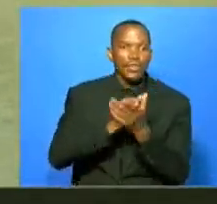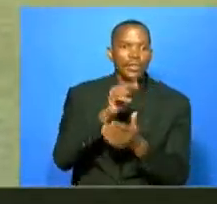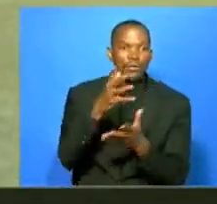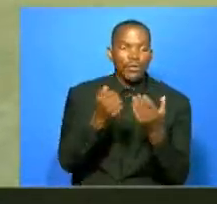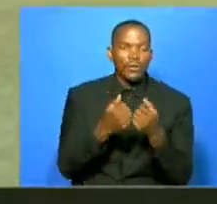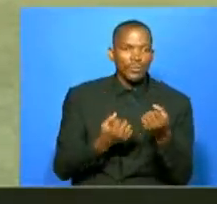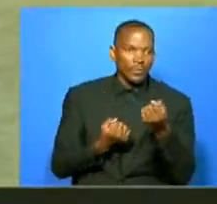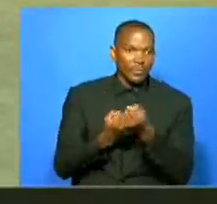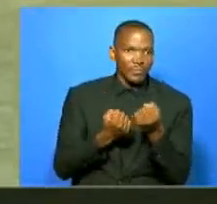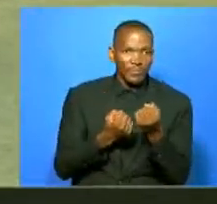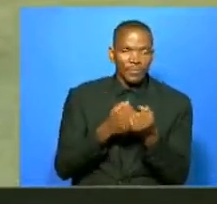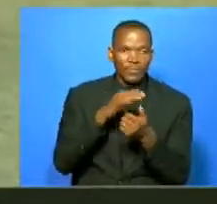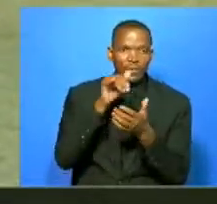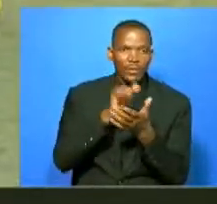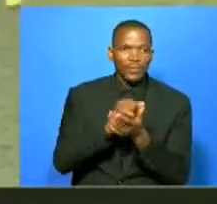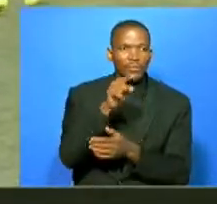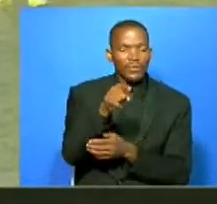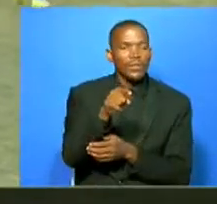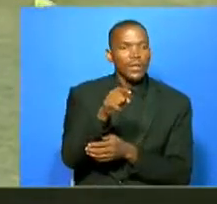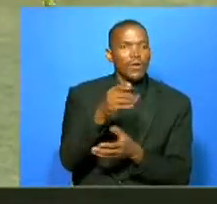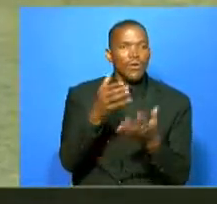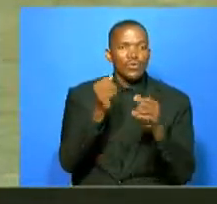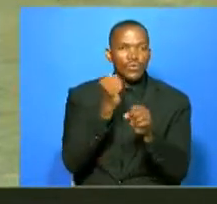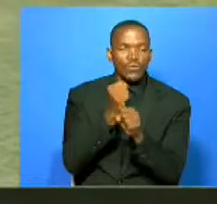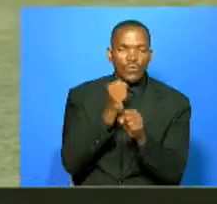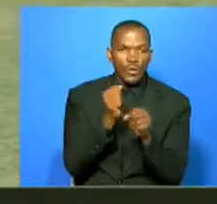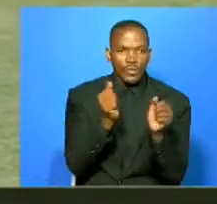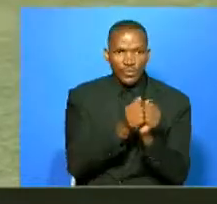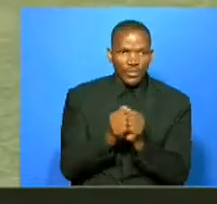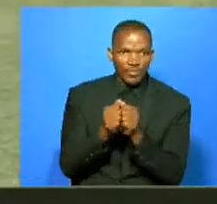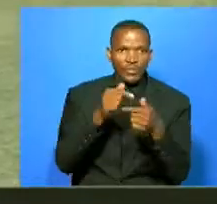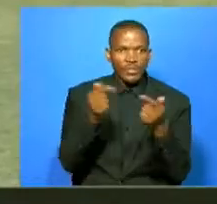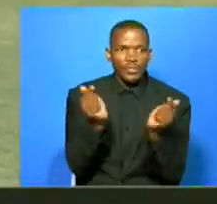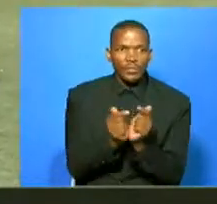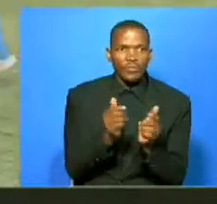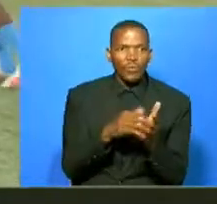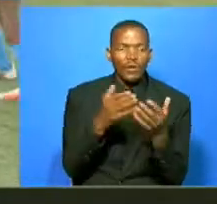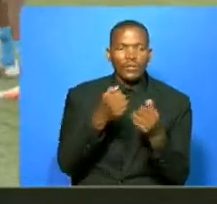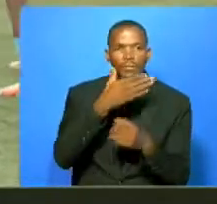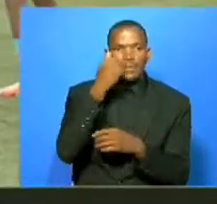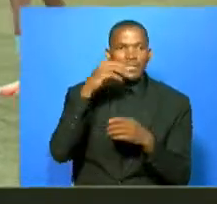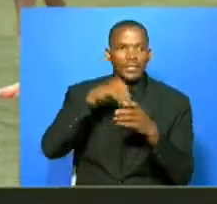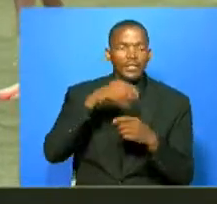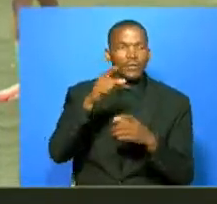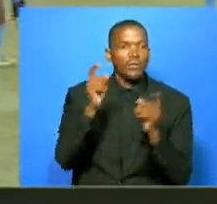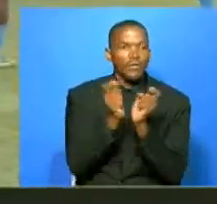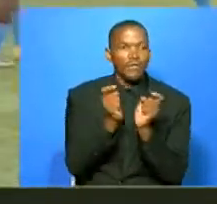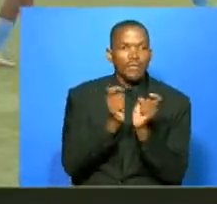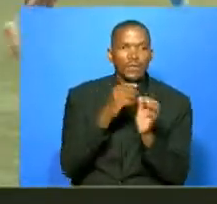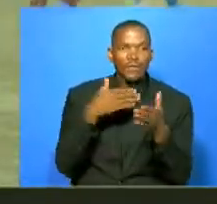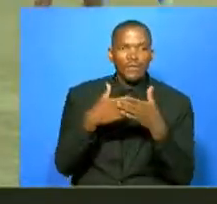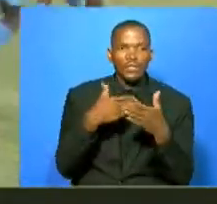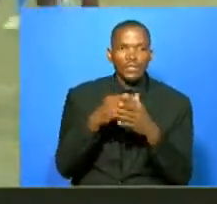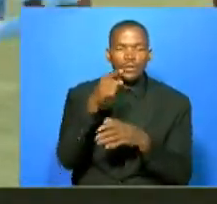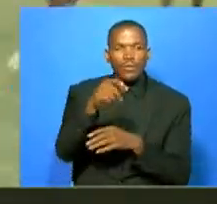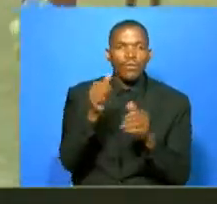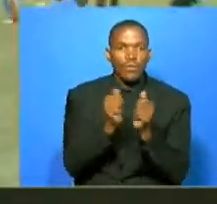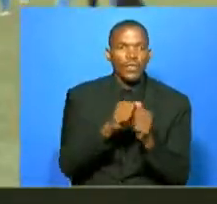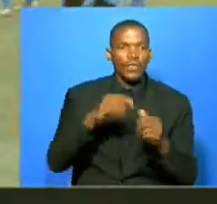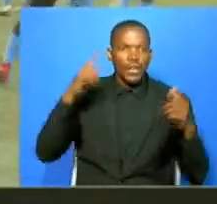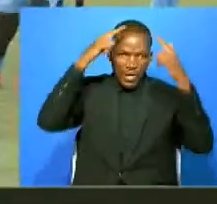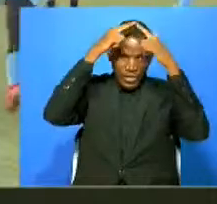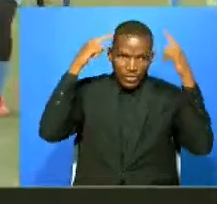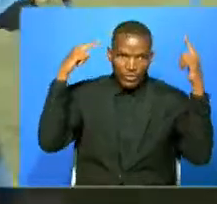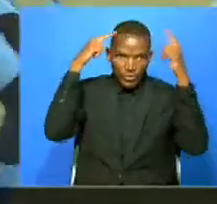maitlamo le maikemisetso a go batla go bereka mmogo jaaka setlhopha go ipona ba tsabakela mo motshamekong o wa botsalano kgatlhano le lefatshe la